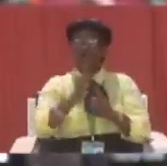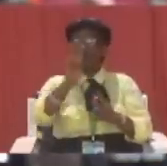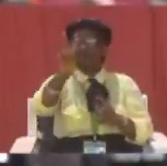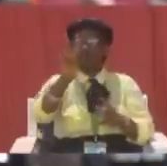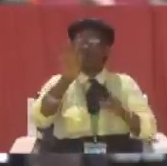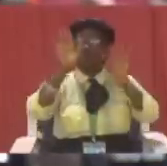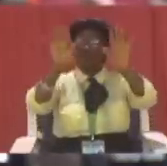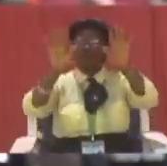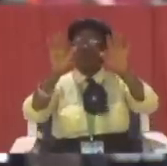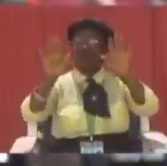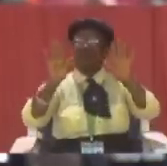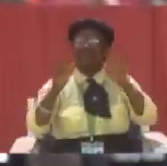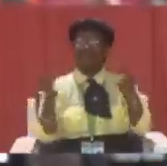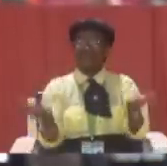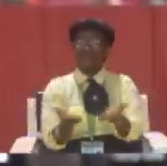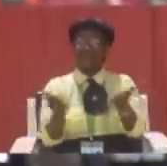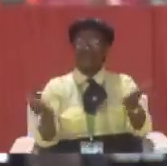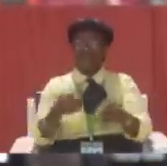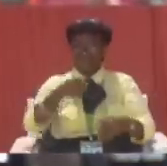here. I am one of them.